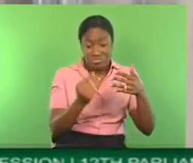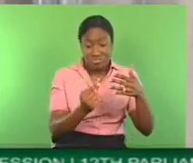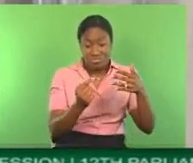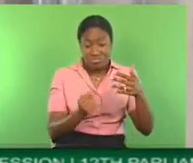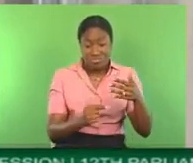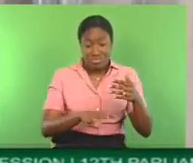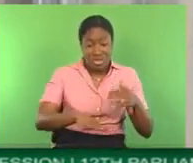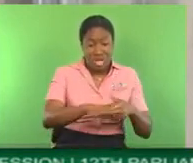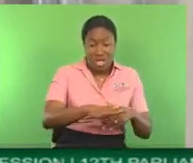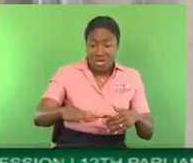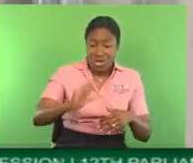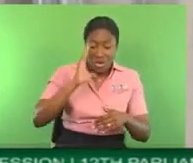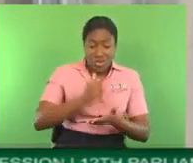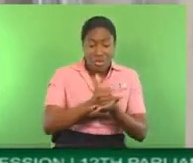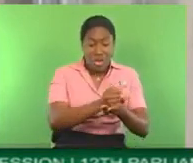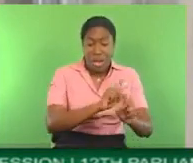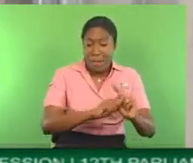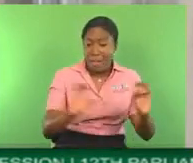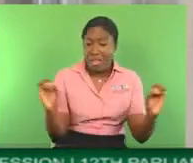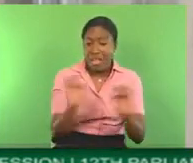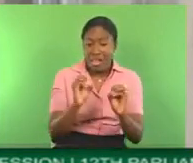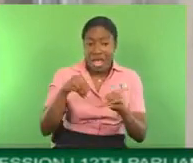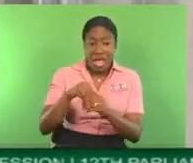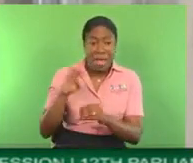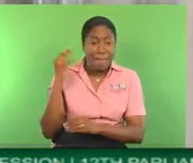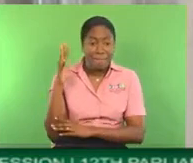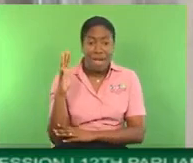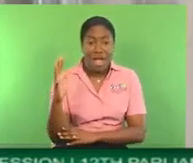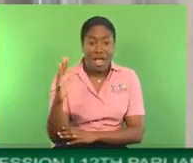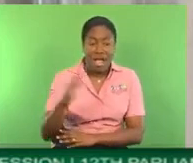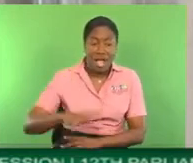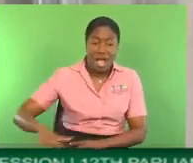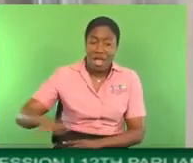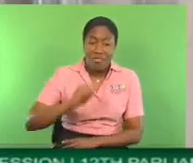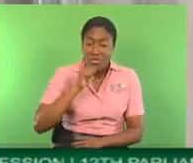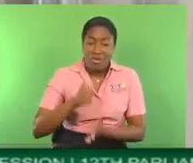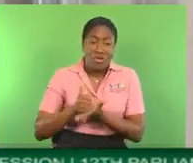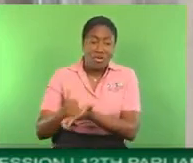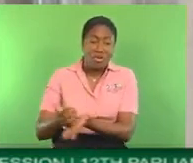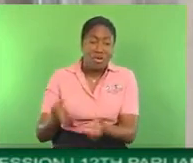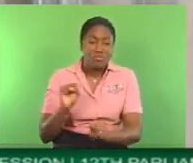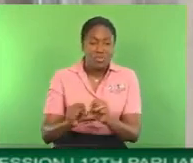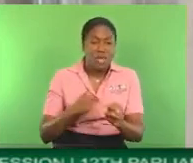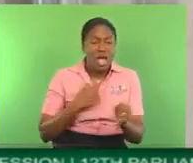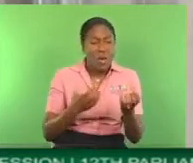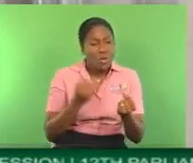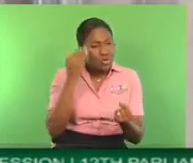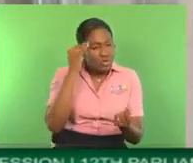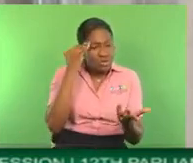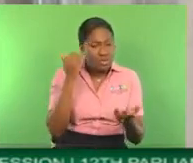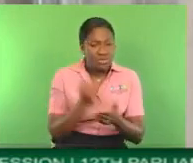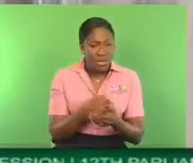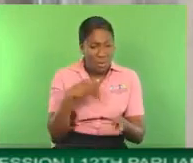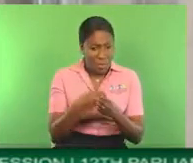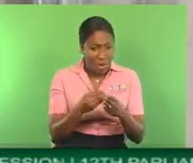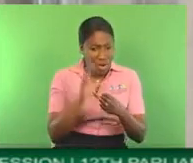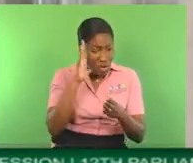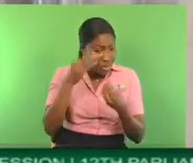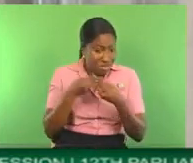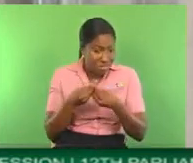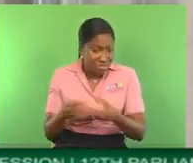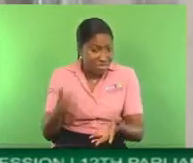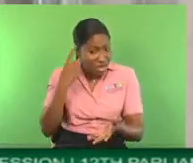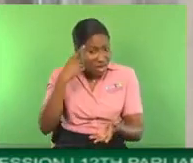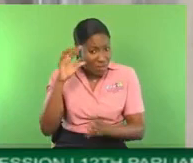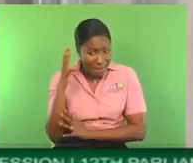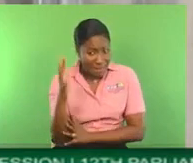program, not an area in Cumuto Manzanilla was mentioned. So I want to know, will any of this money be spent in